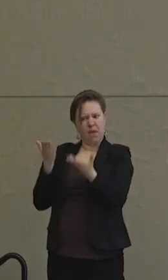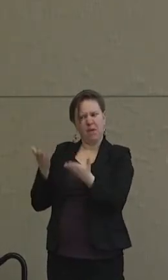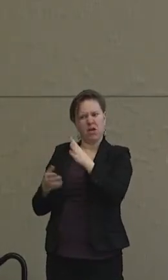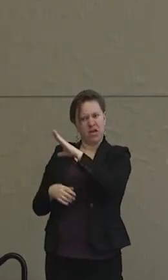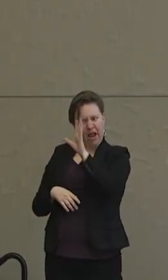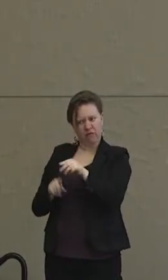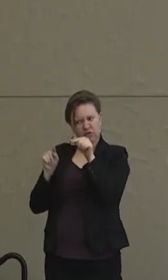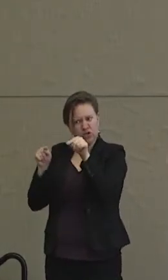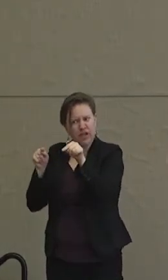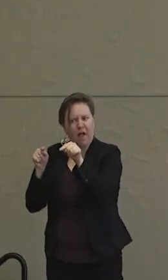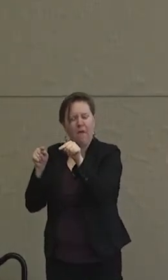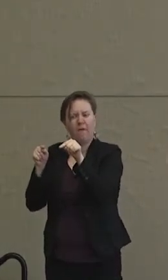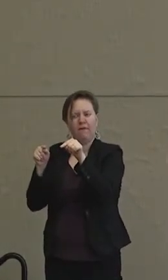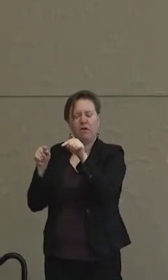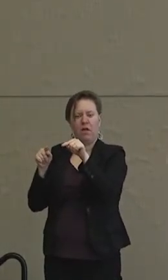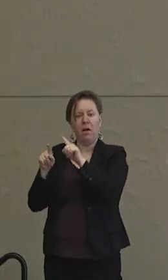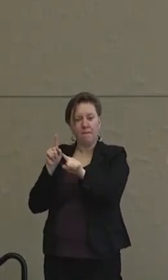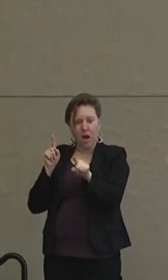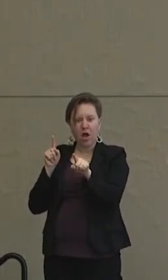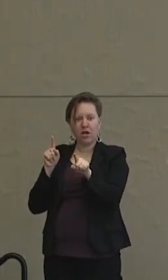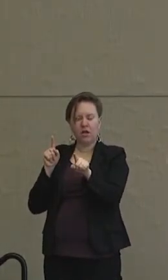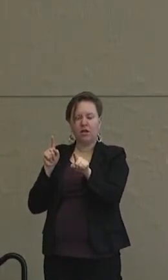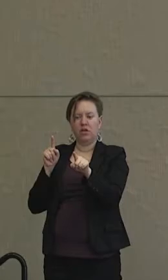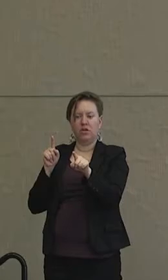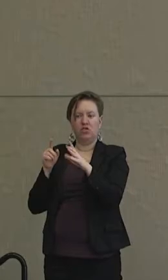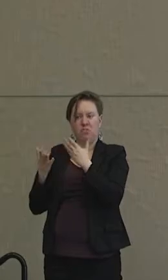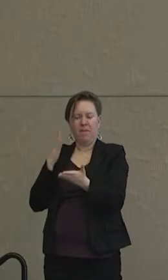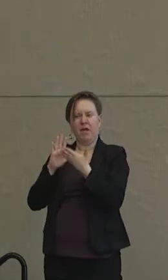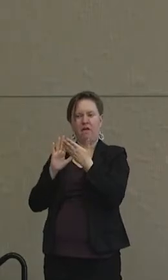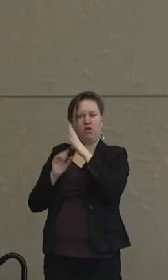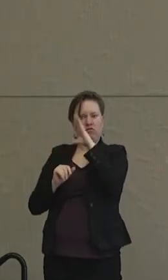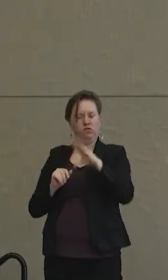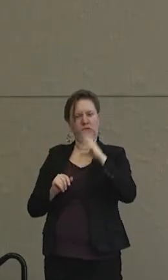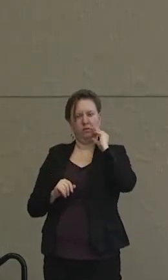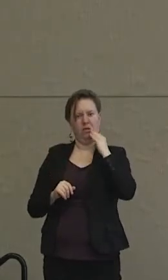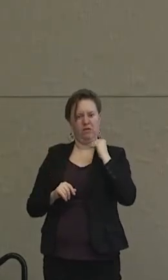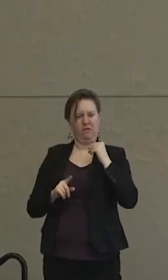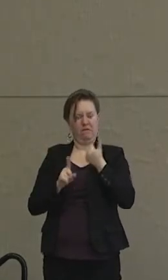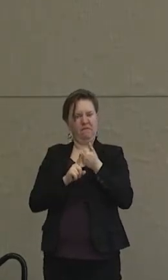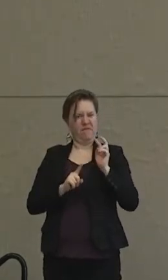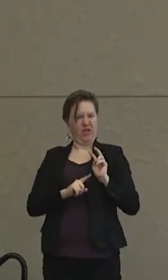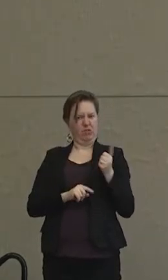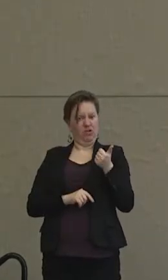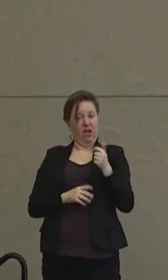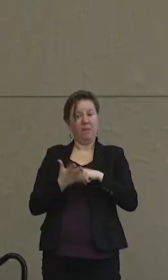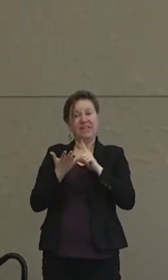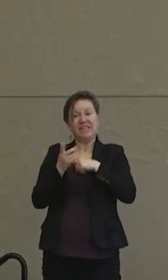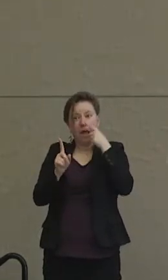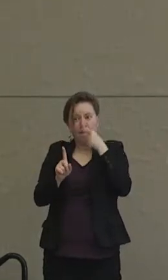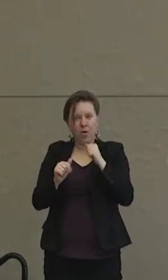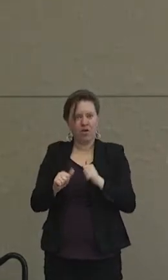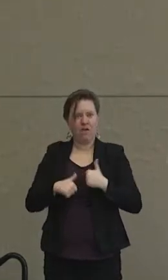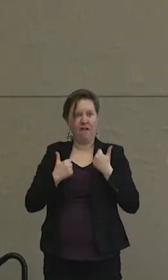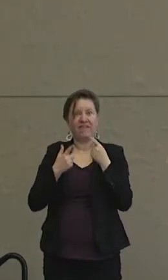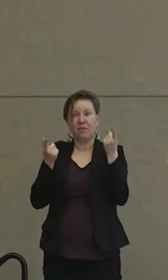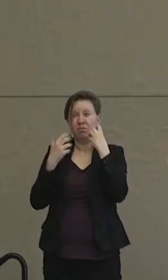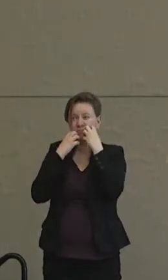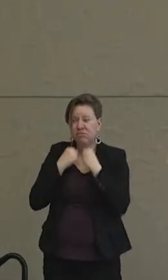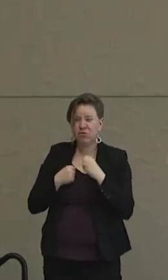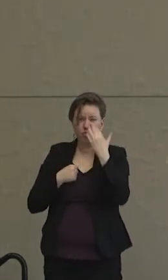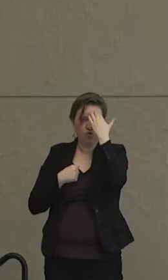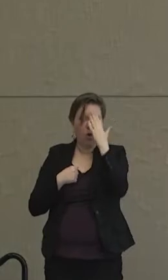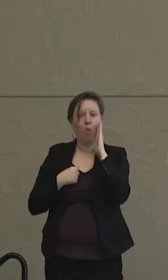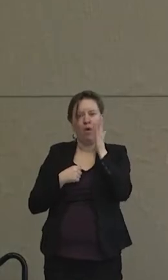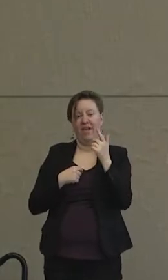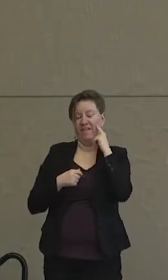perpetrate, sexual assault. You may never be the victim of sexual assault, but at some point in your life, someone you know and love will be.